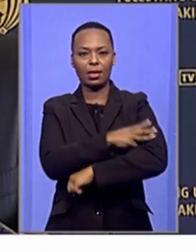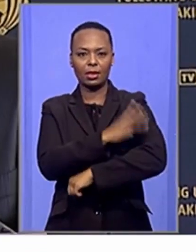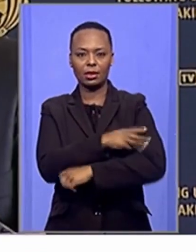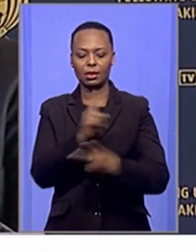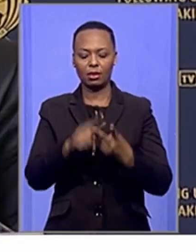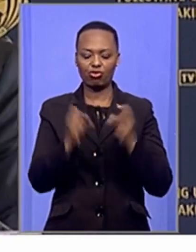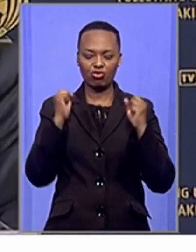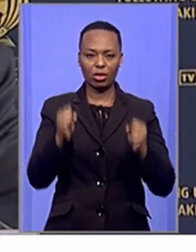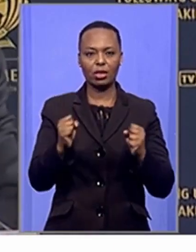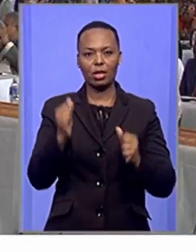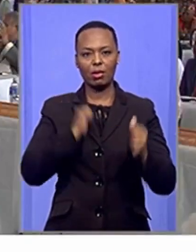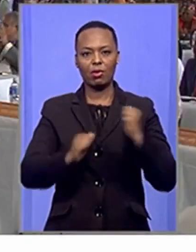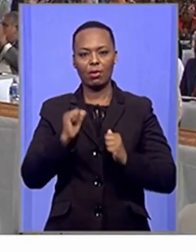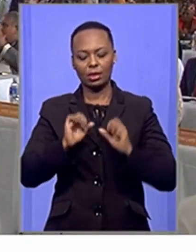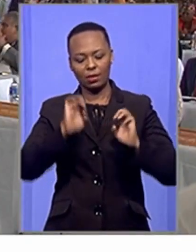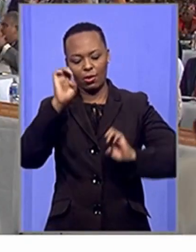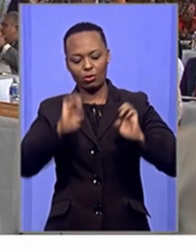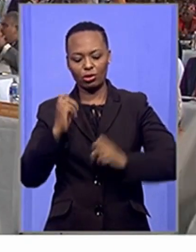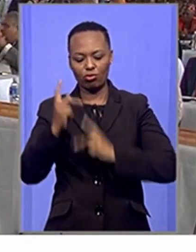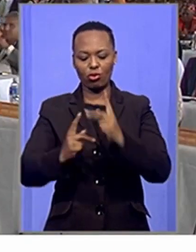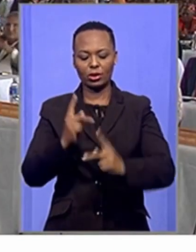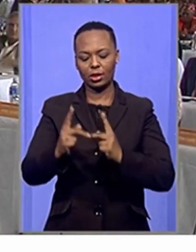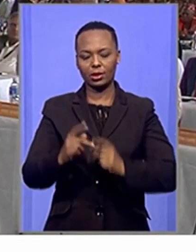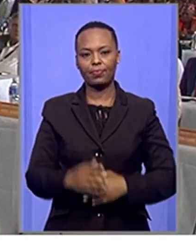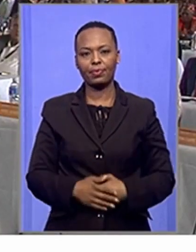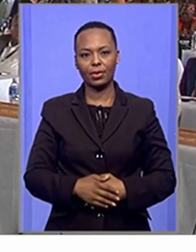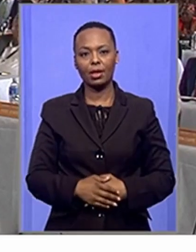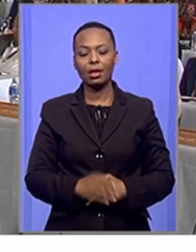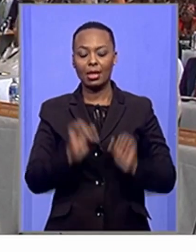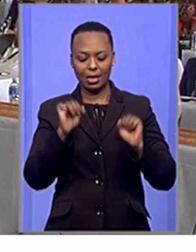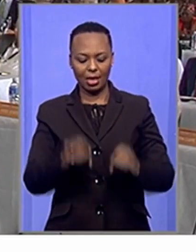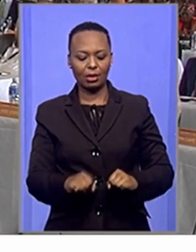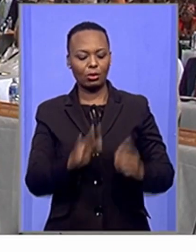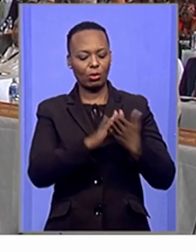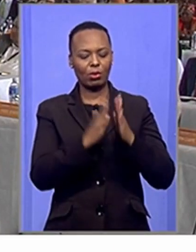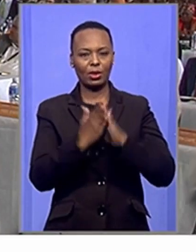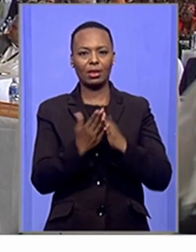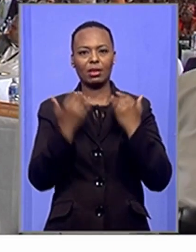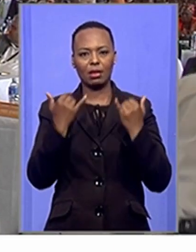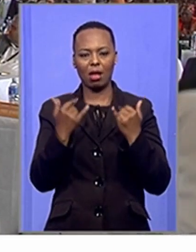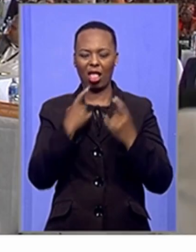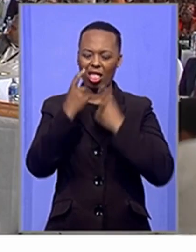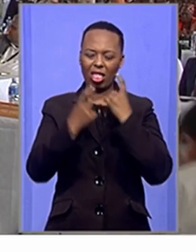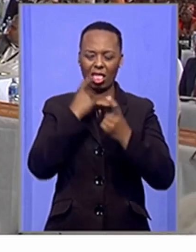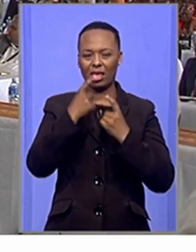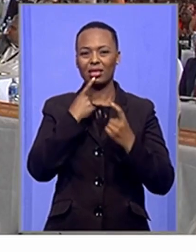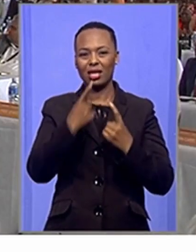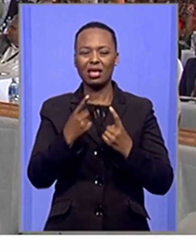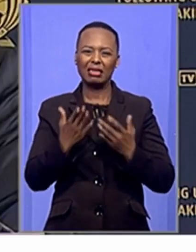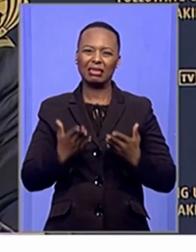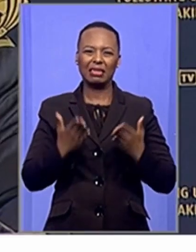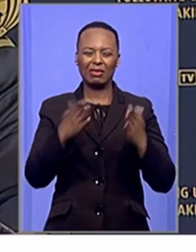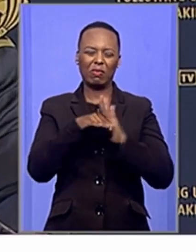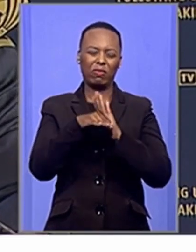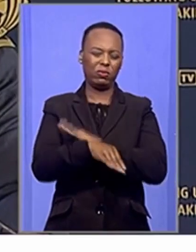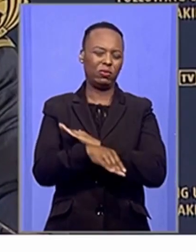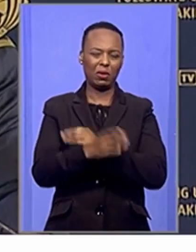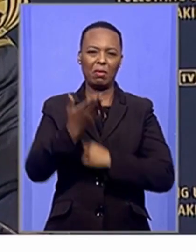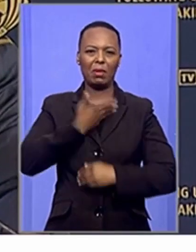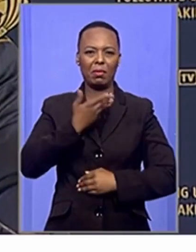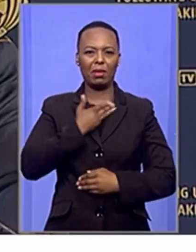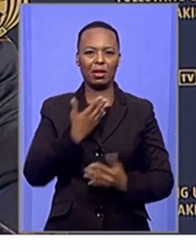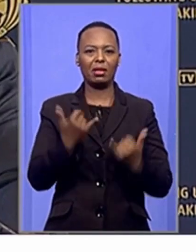evaluation process. Le ha hoja baahi ba ile ba hlahisa dingongoreo tsa bona mabapi le phano e fokolang ya ditshebeletso e ya gang